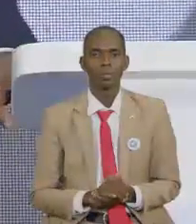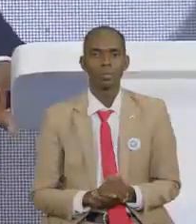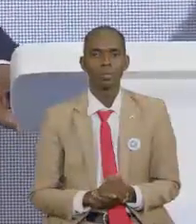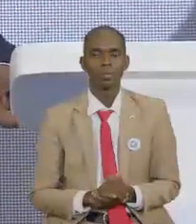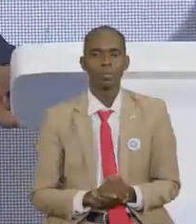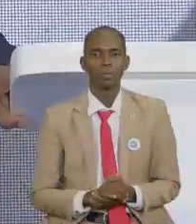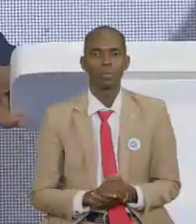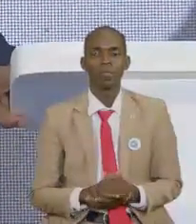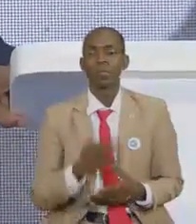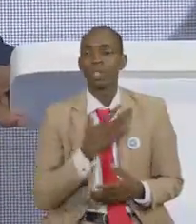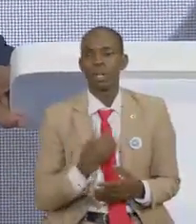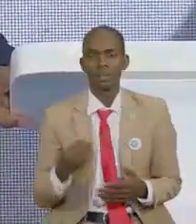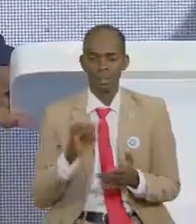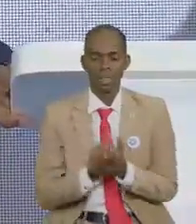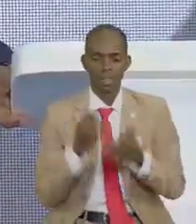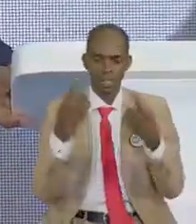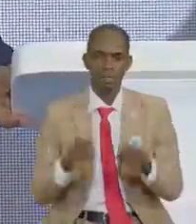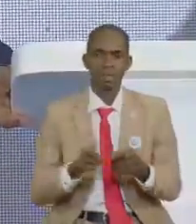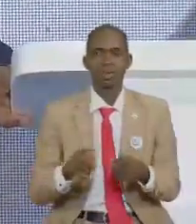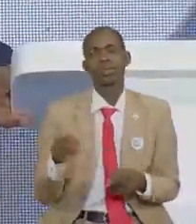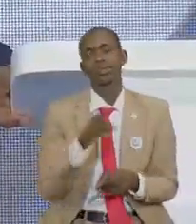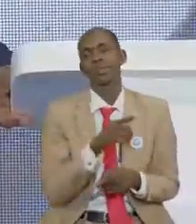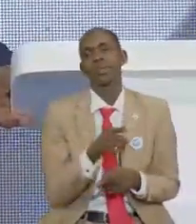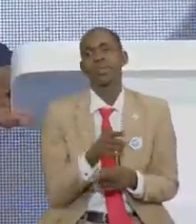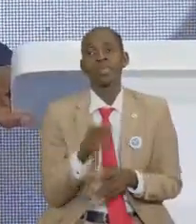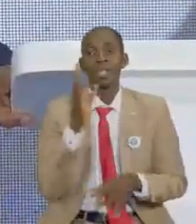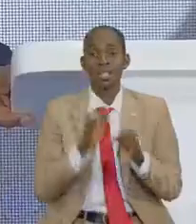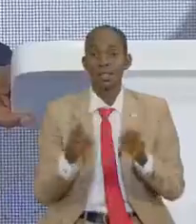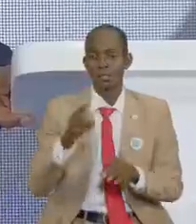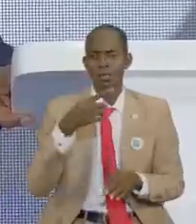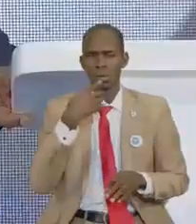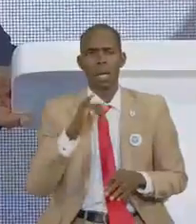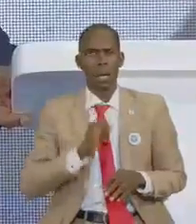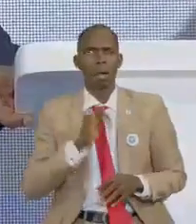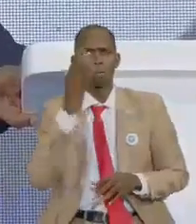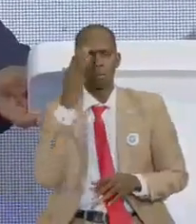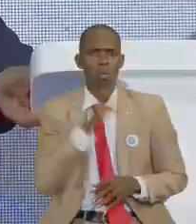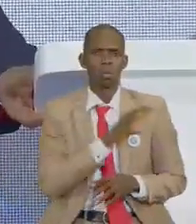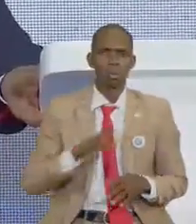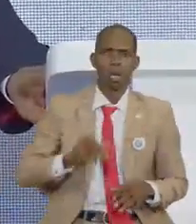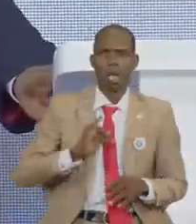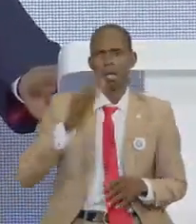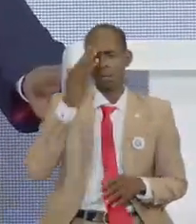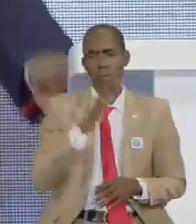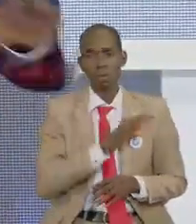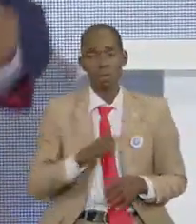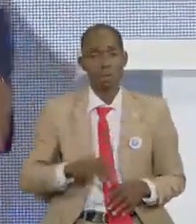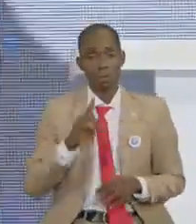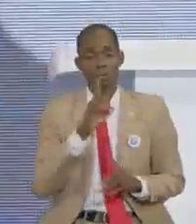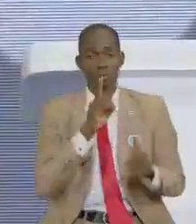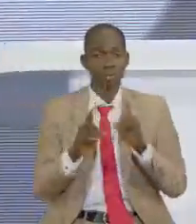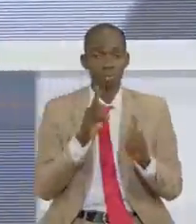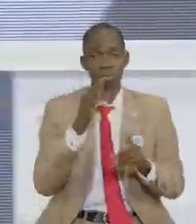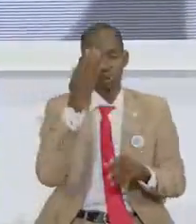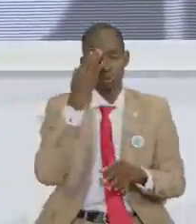Has that happened to you? If you say you know Christ, if you say you have Christ, if